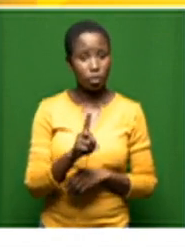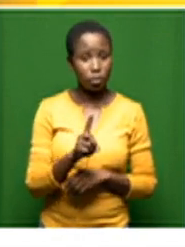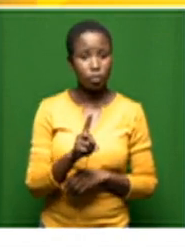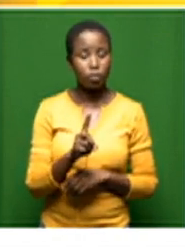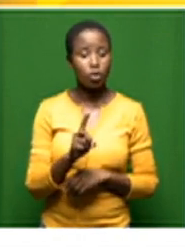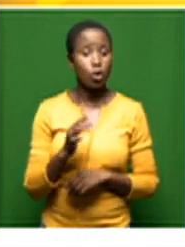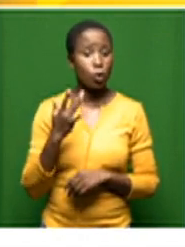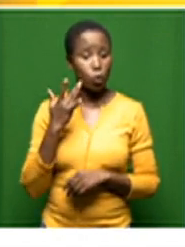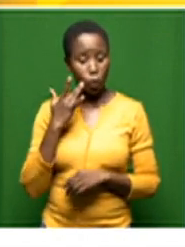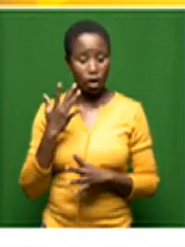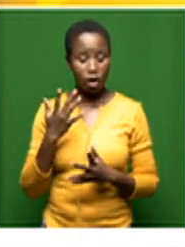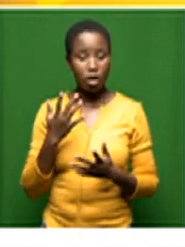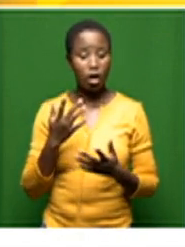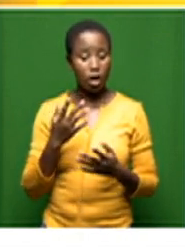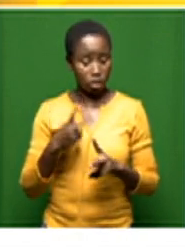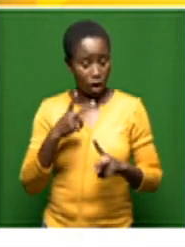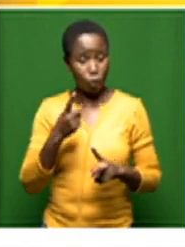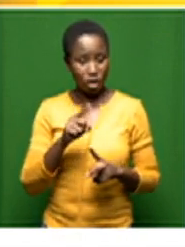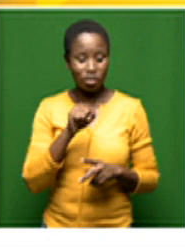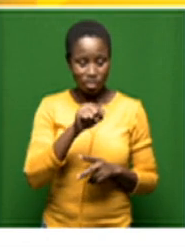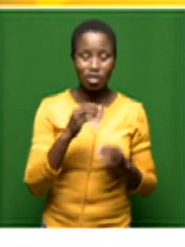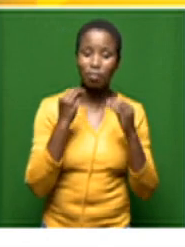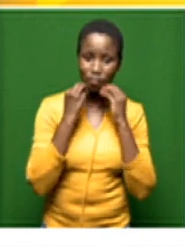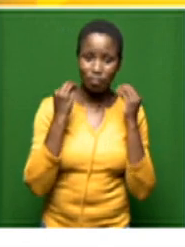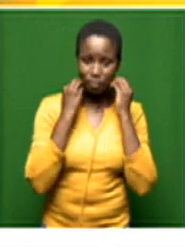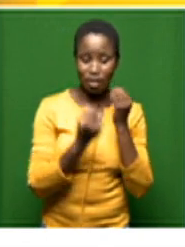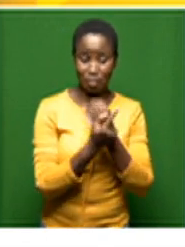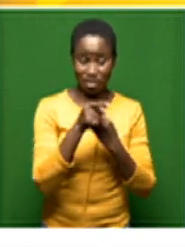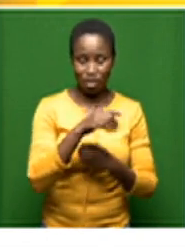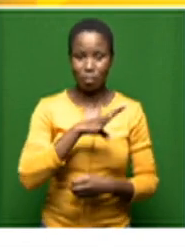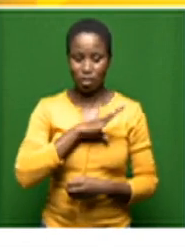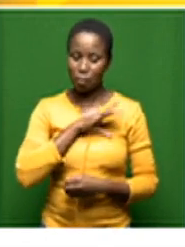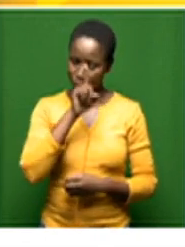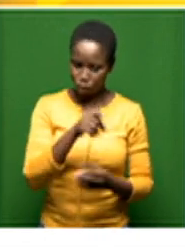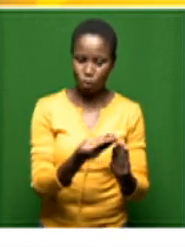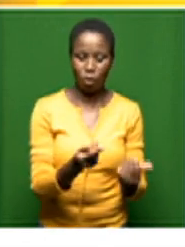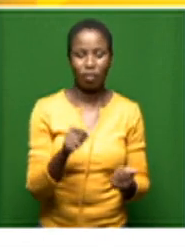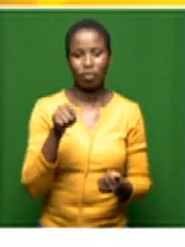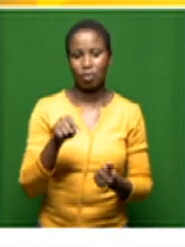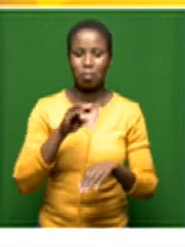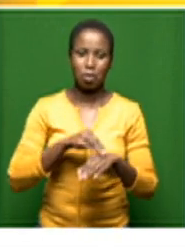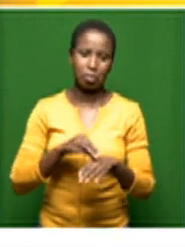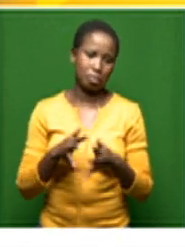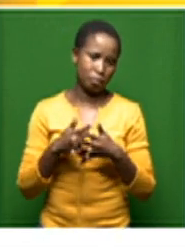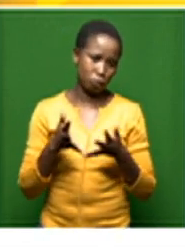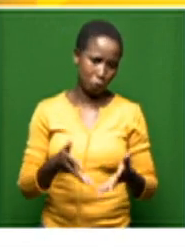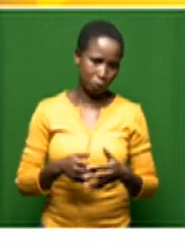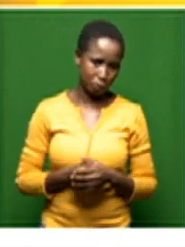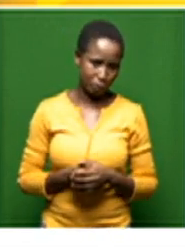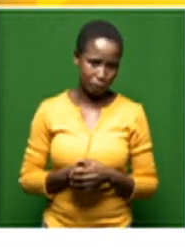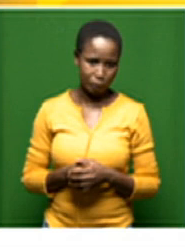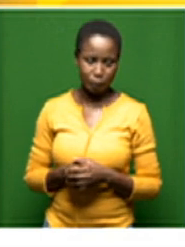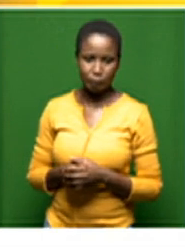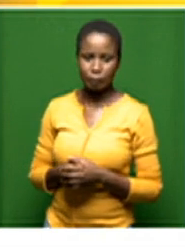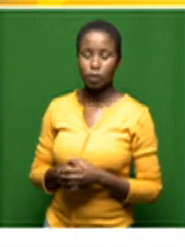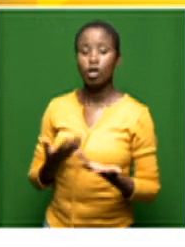end of the day, it is Mozambique and the military in Mozambique who must resolve this standoff. So SADC